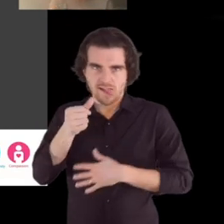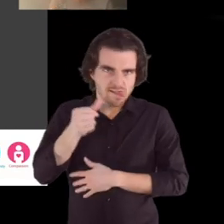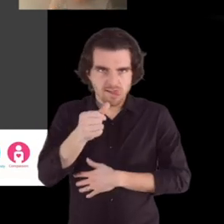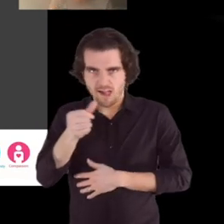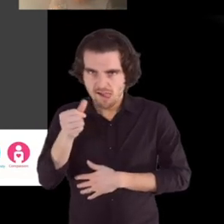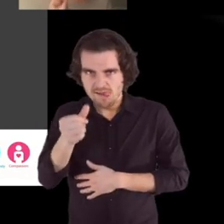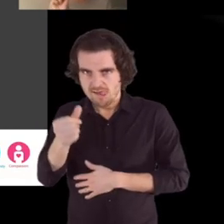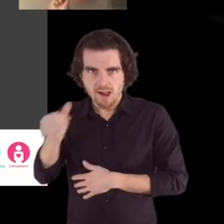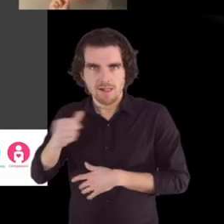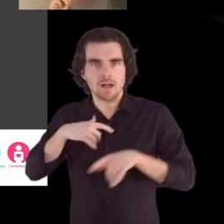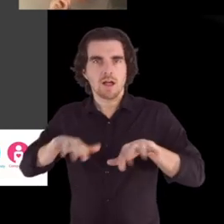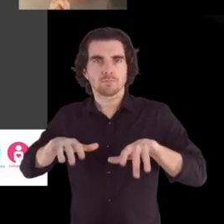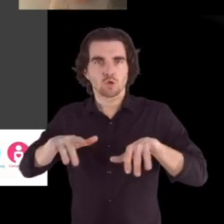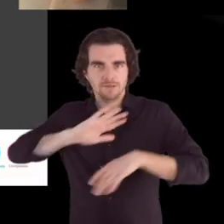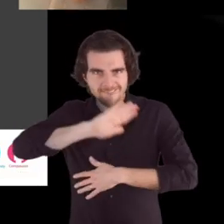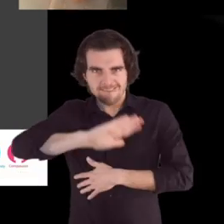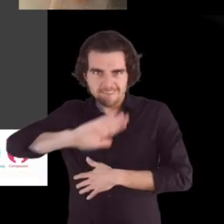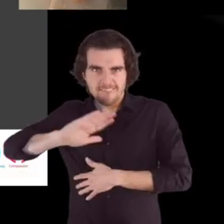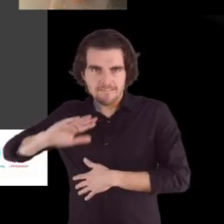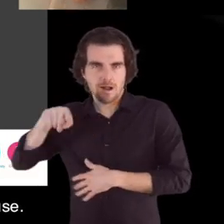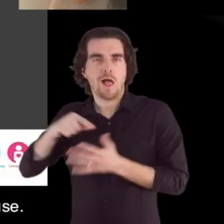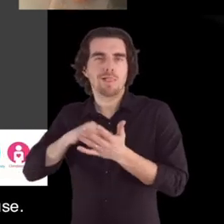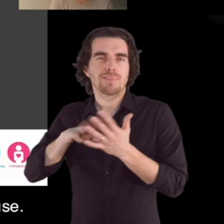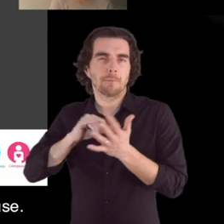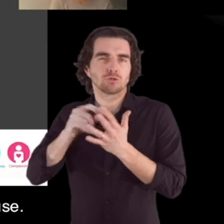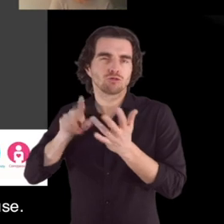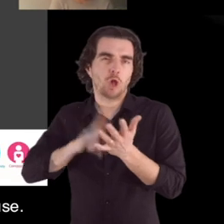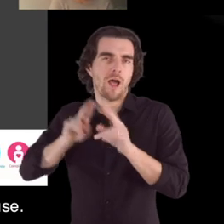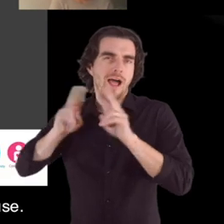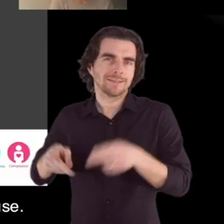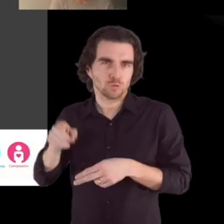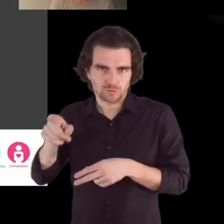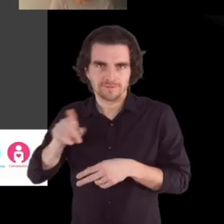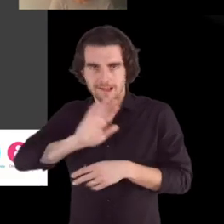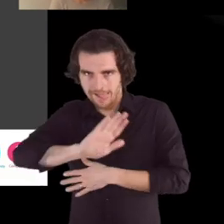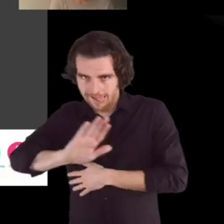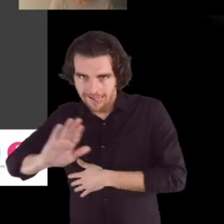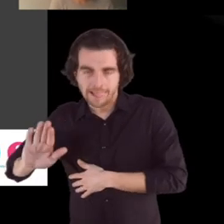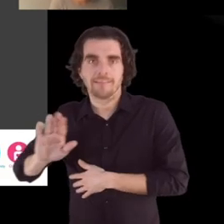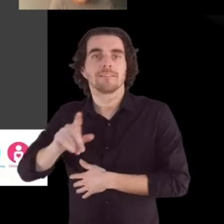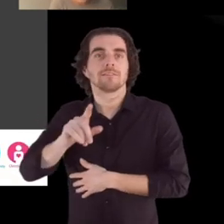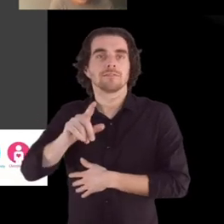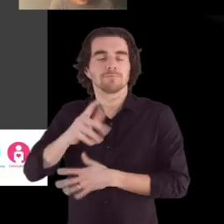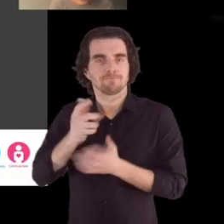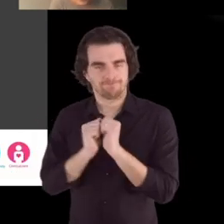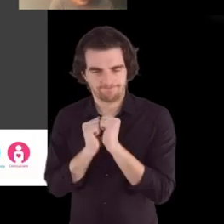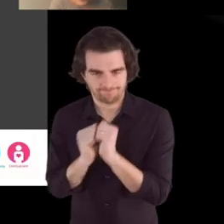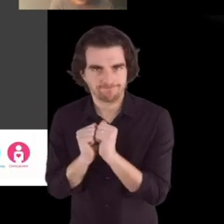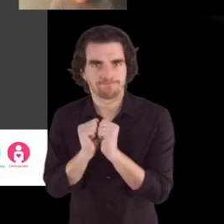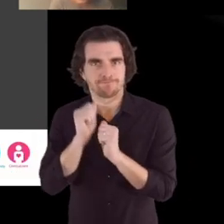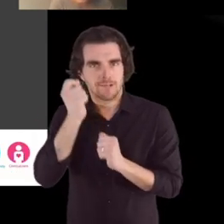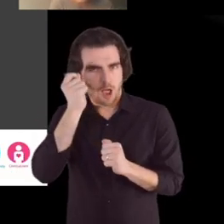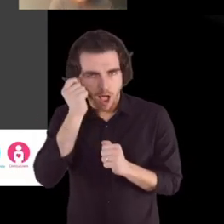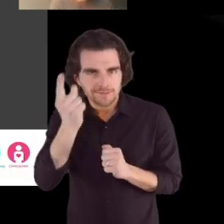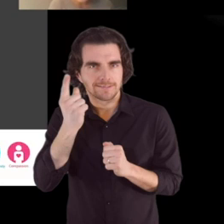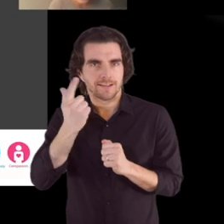had the printout and I've kind of blue tacked them onto my computer. That's my computer in Thompson House. So you can see there that I think it's hard to